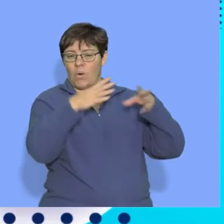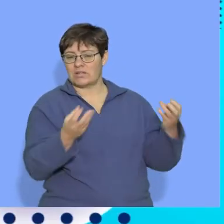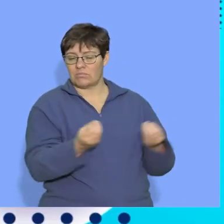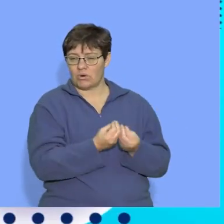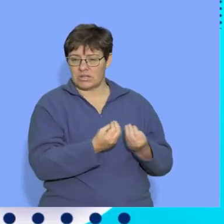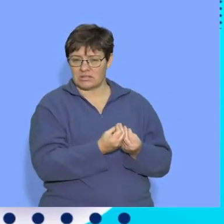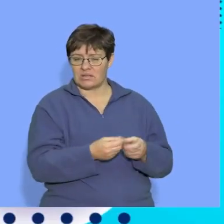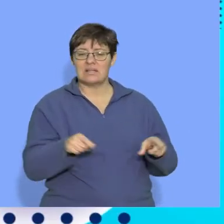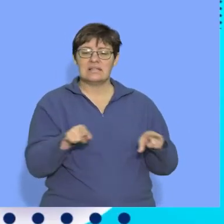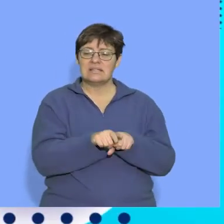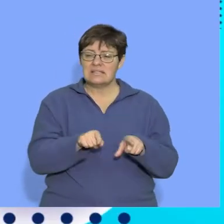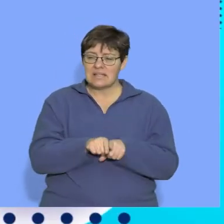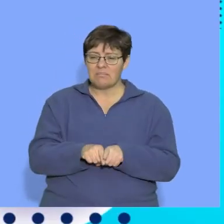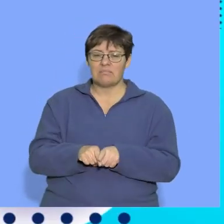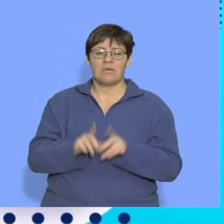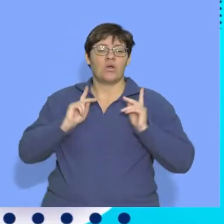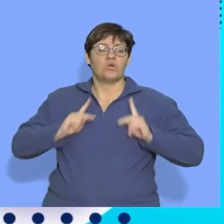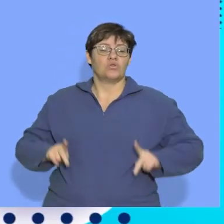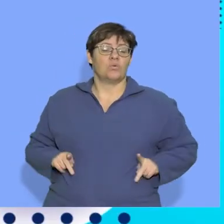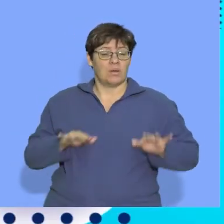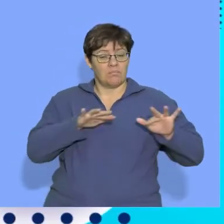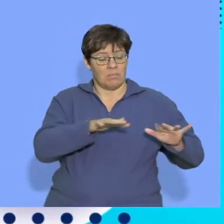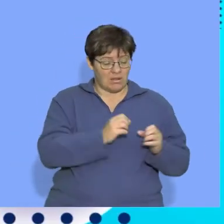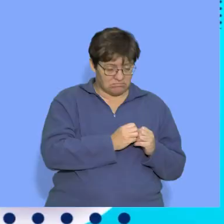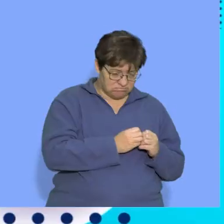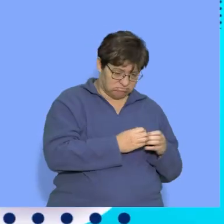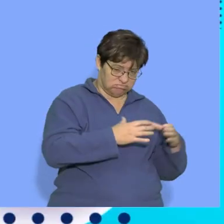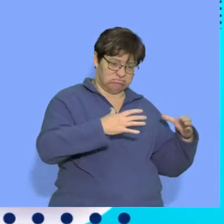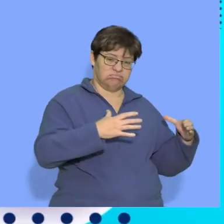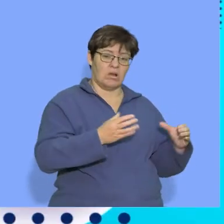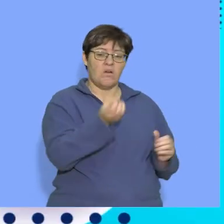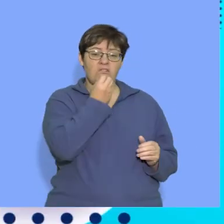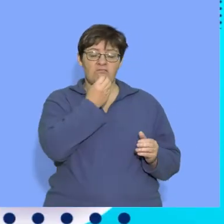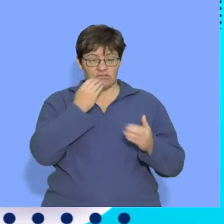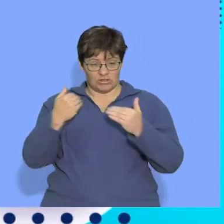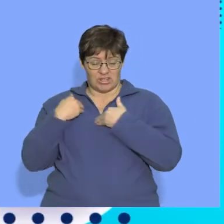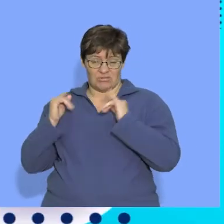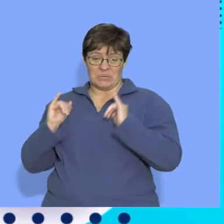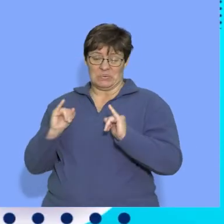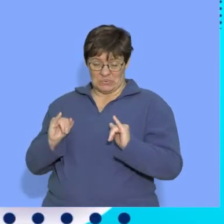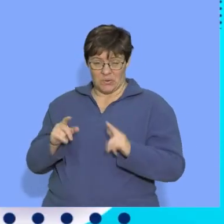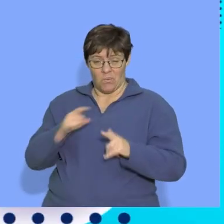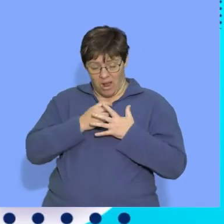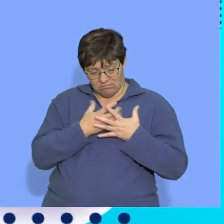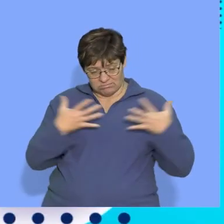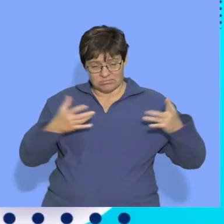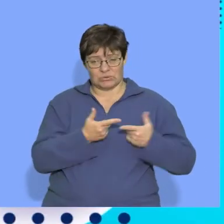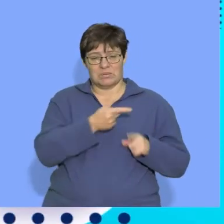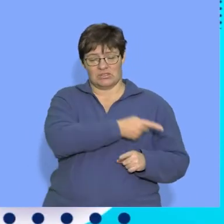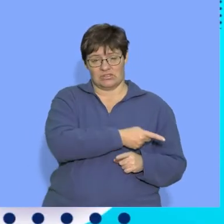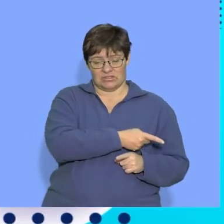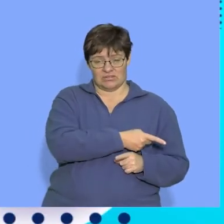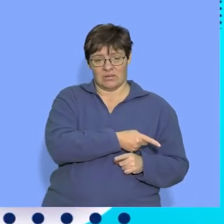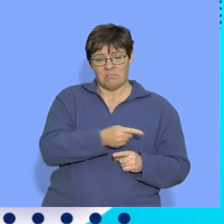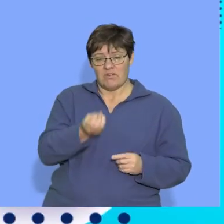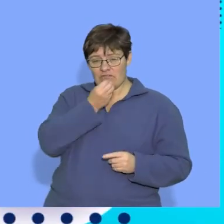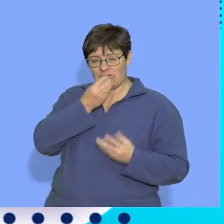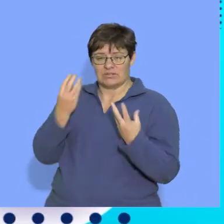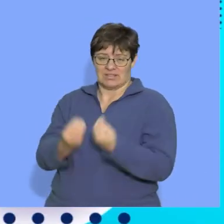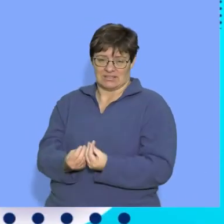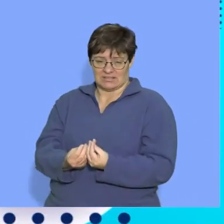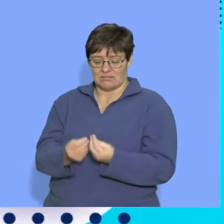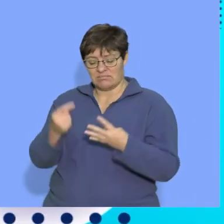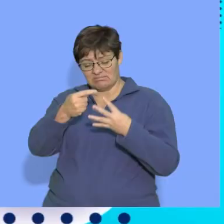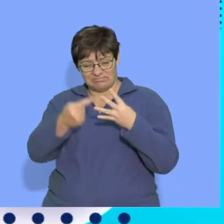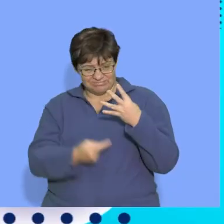spoke about the human population impacting on the food crisis that we have. And those are the important concepts that we need to look at.